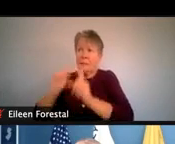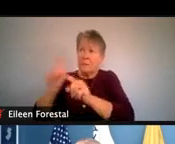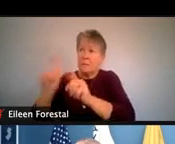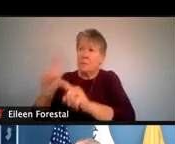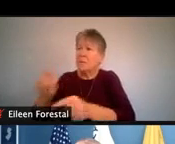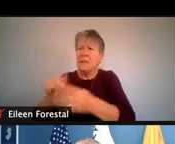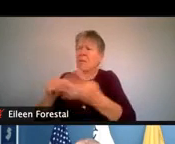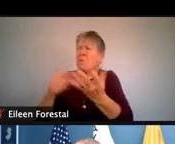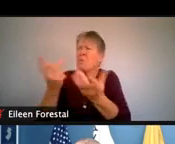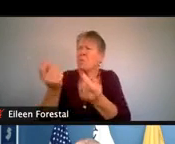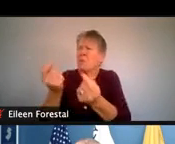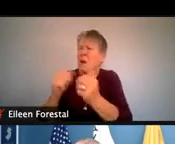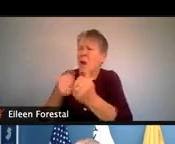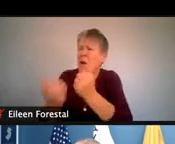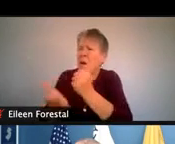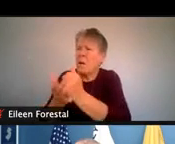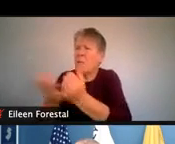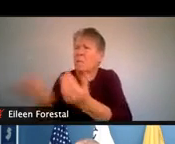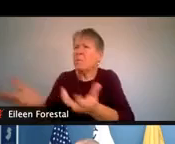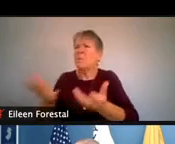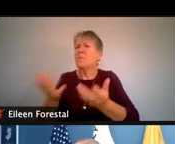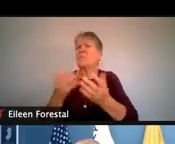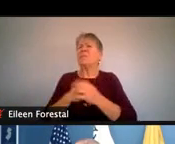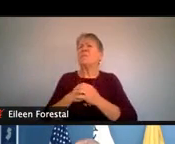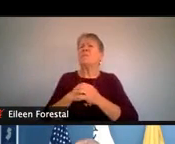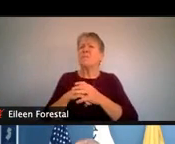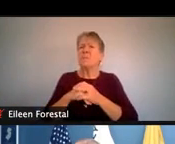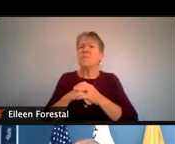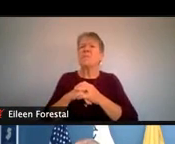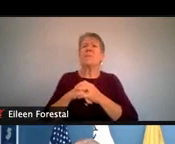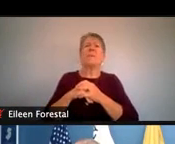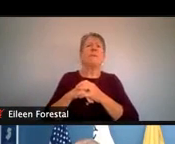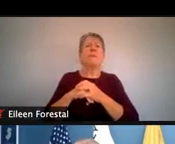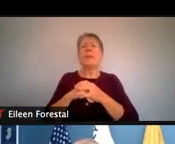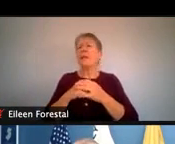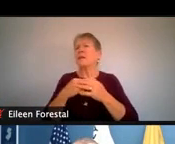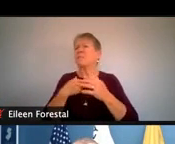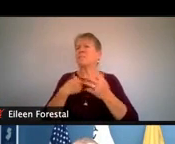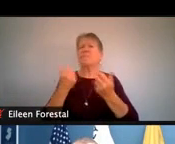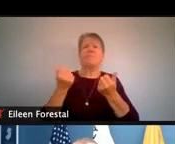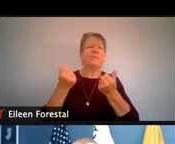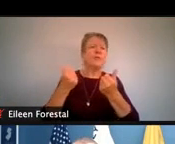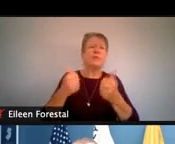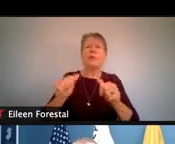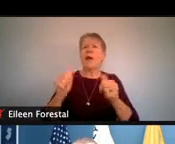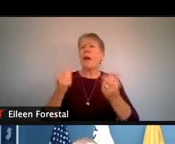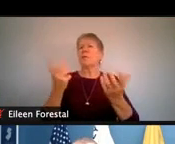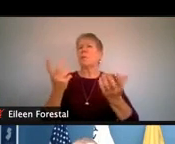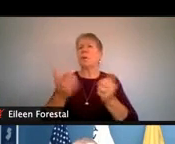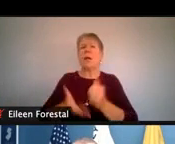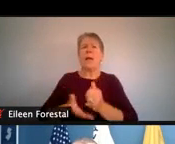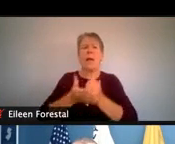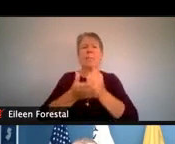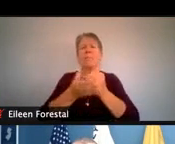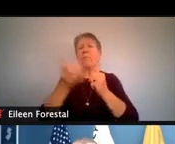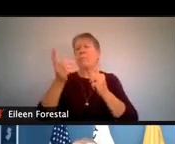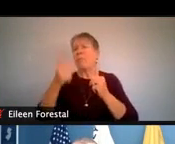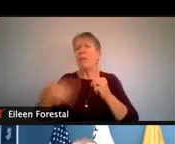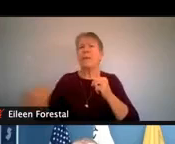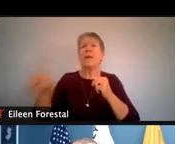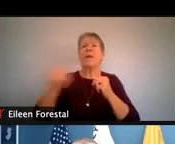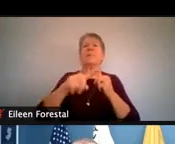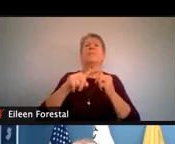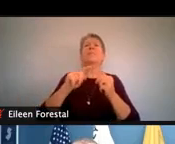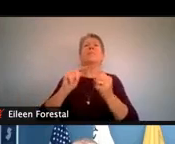helping them amp up and make the bullhorn even more effective, including in non-English language communications